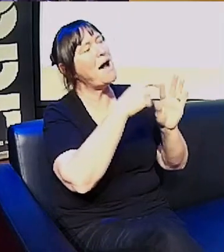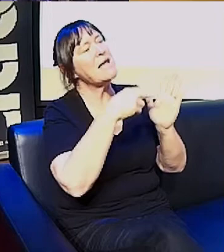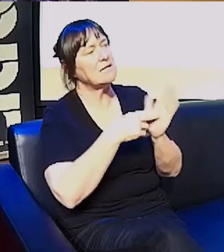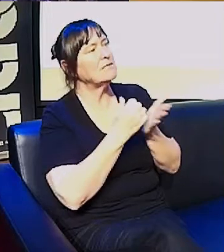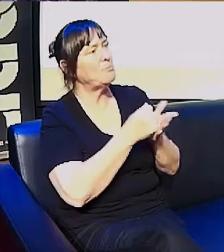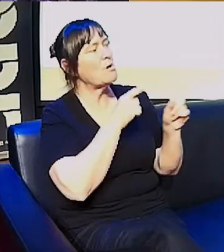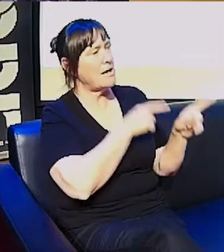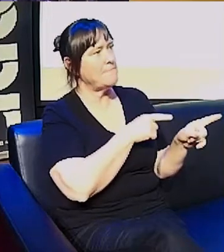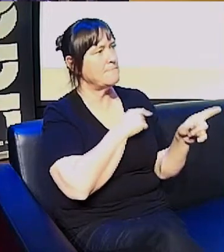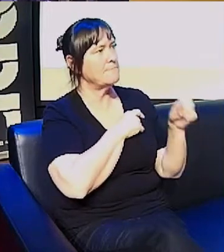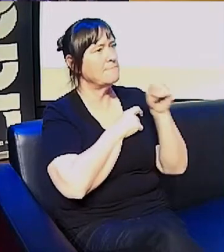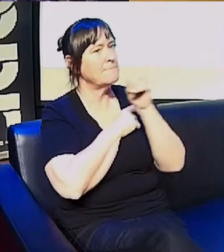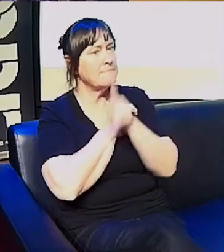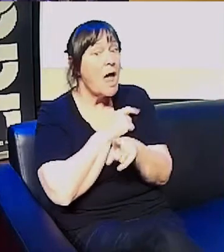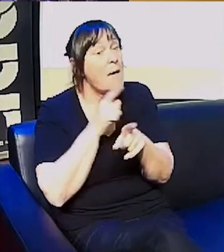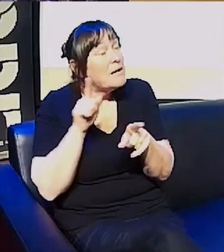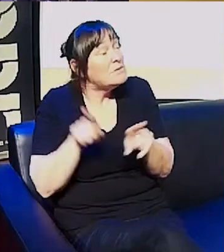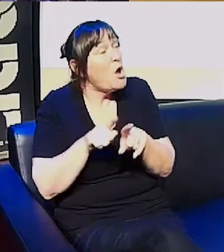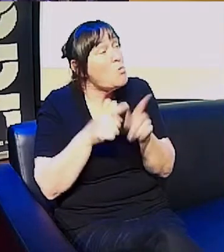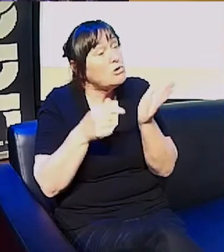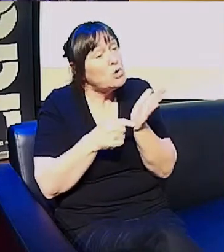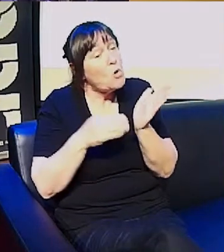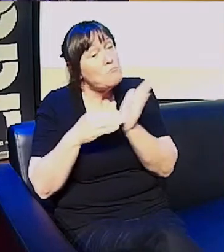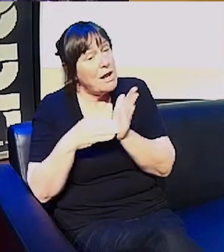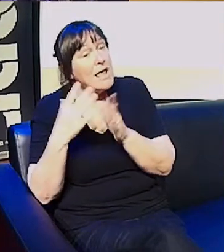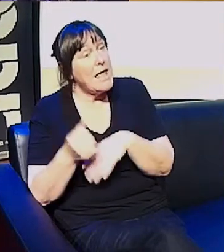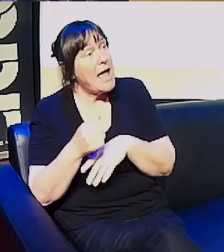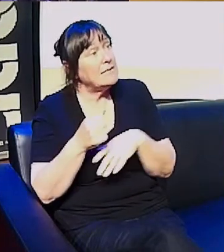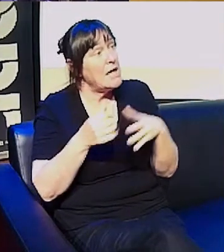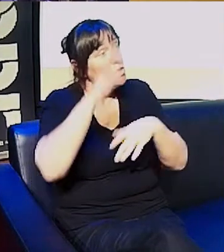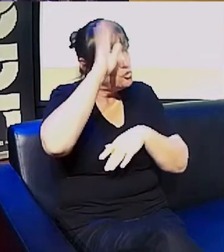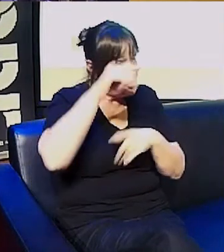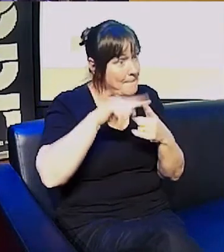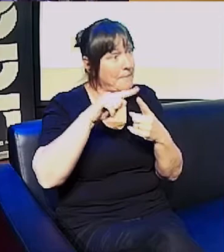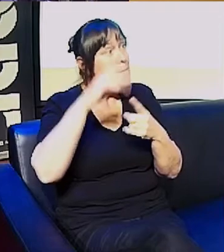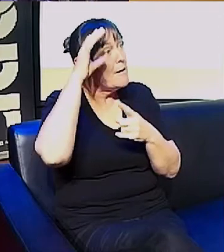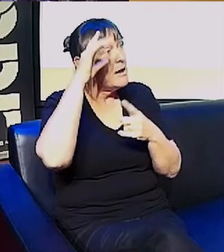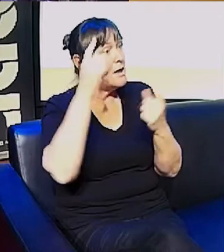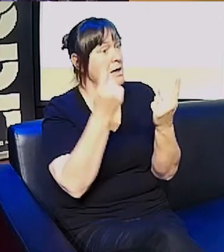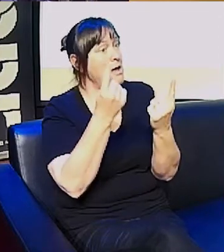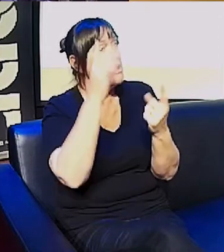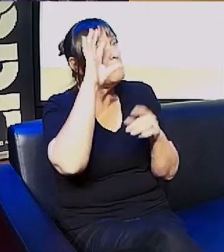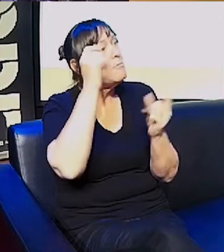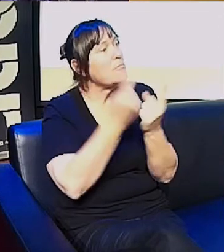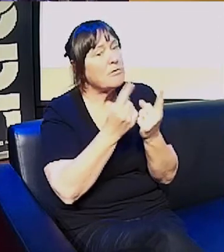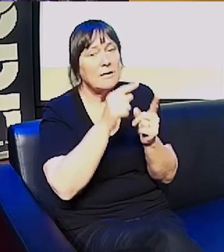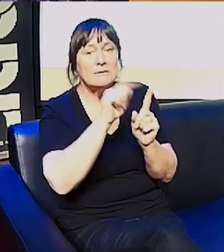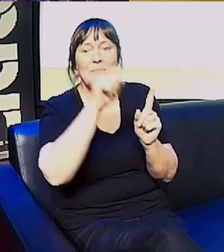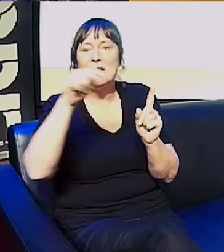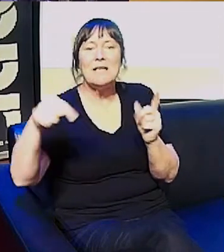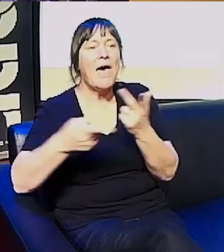Hillary Clinton memorabilia, he also had Michelle Obama memorabilia, he also had Obama memorabilia. He didn't have his photo taken in front of those, though, did